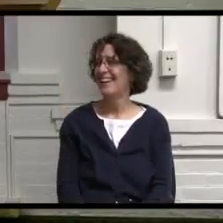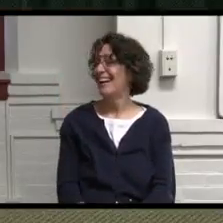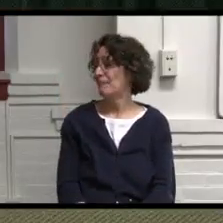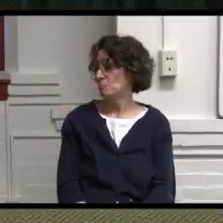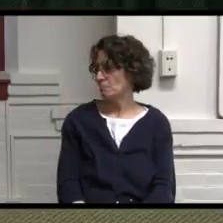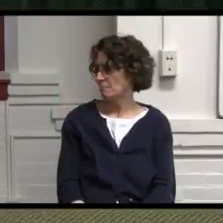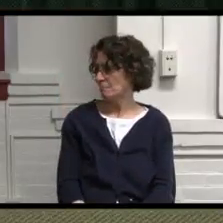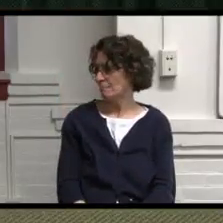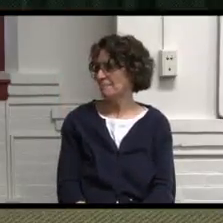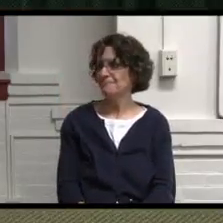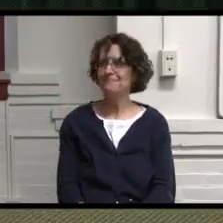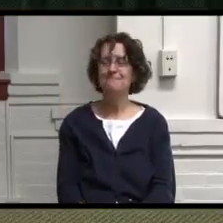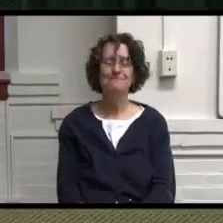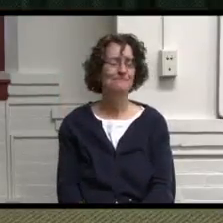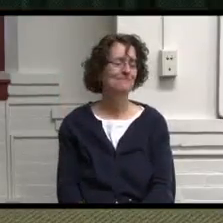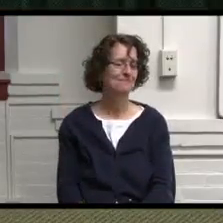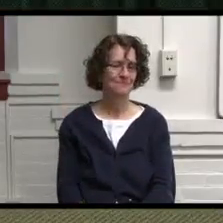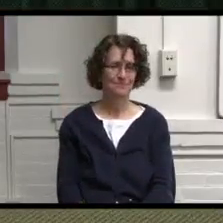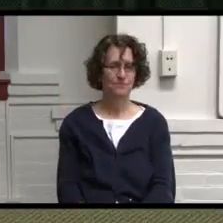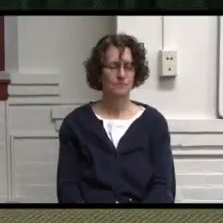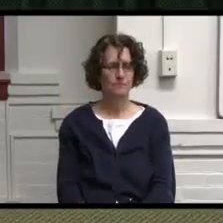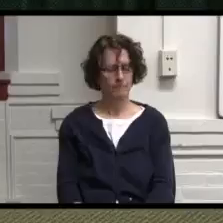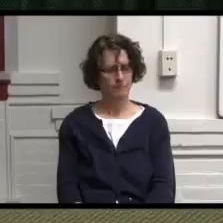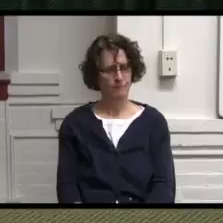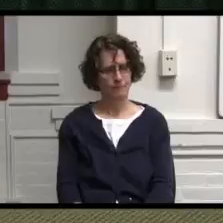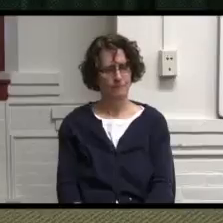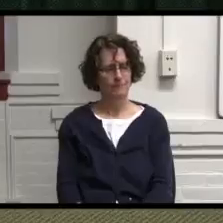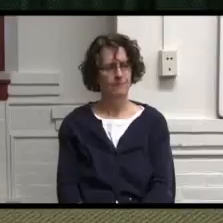I'm just wondering, because, you know, you're,